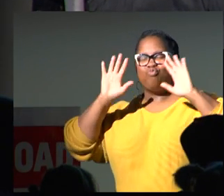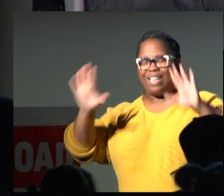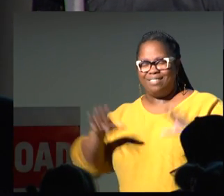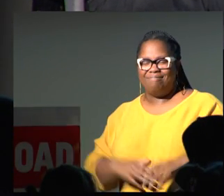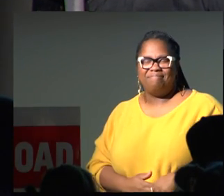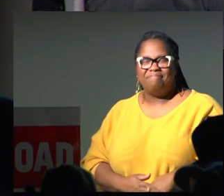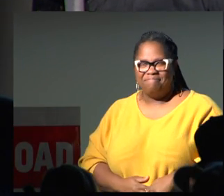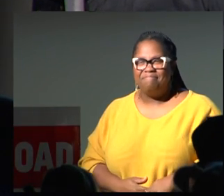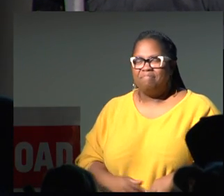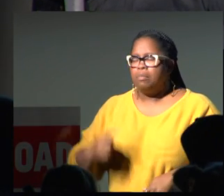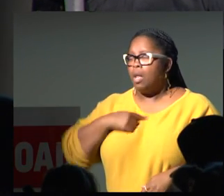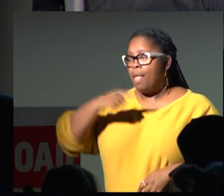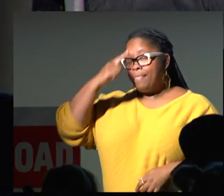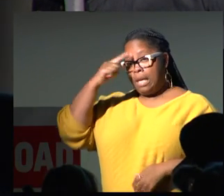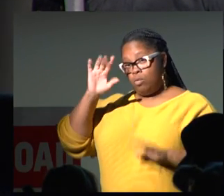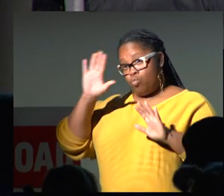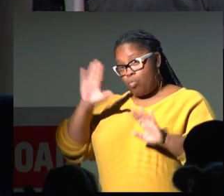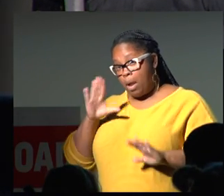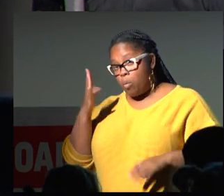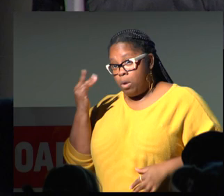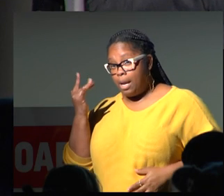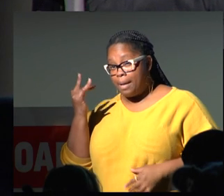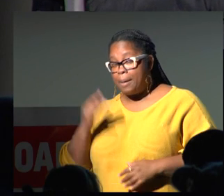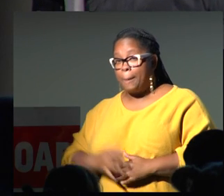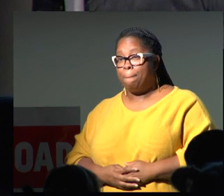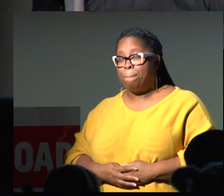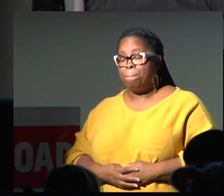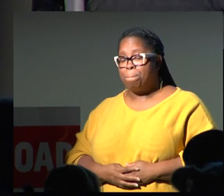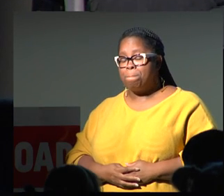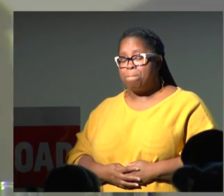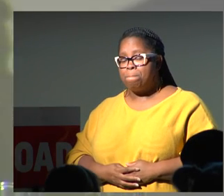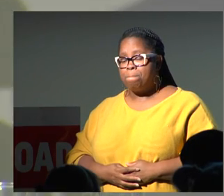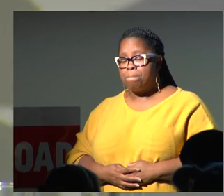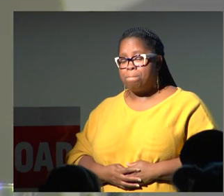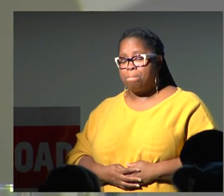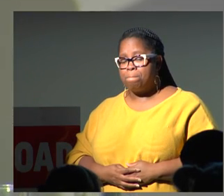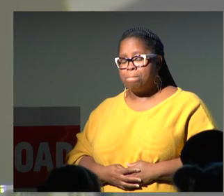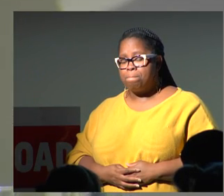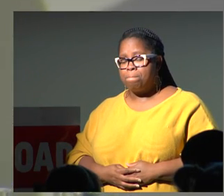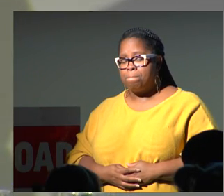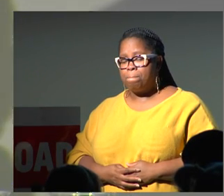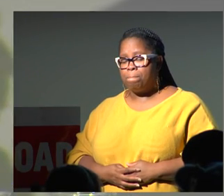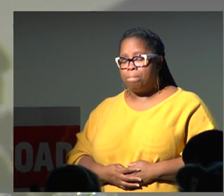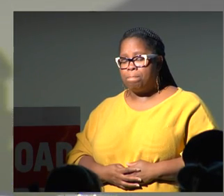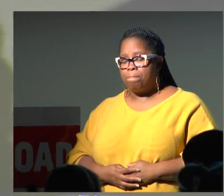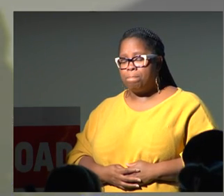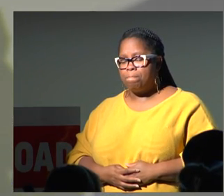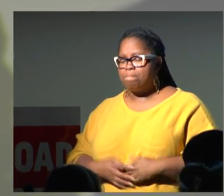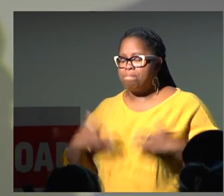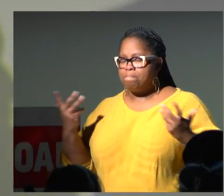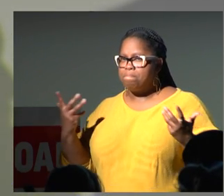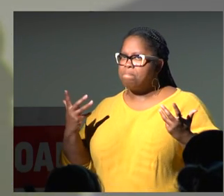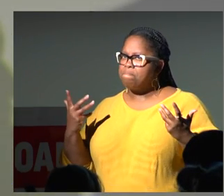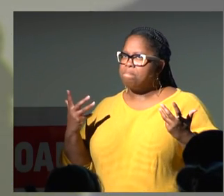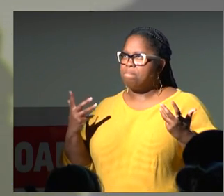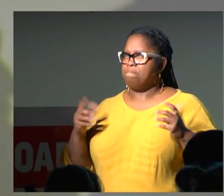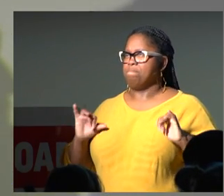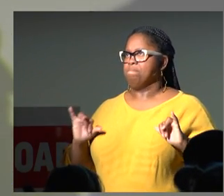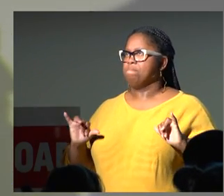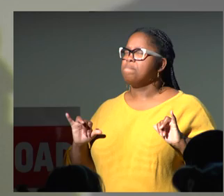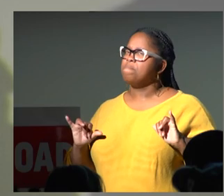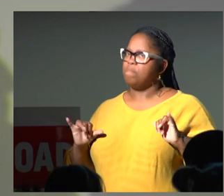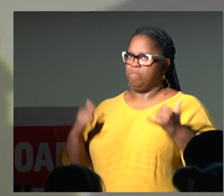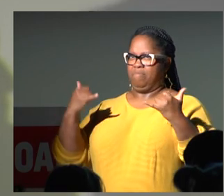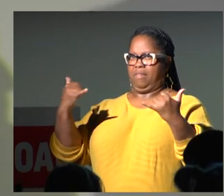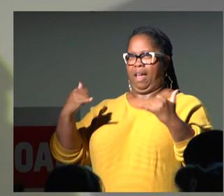I think it's great because it it stands to highlight